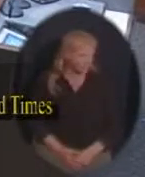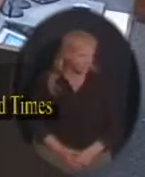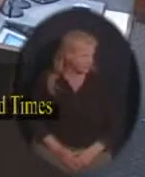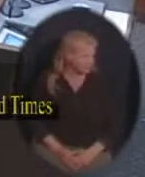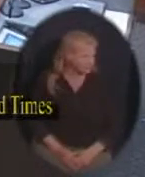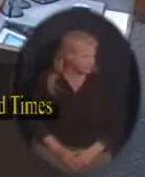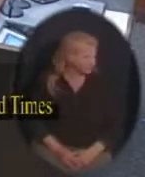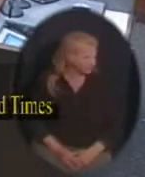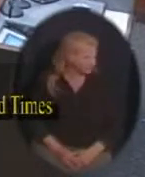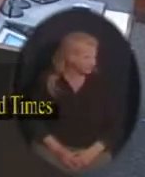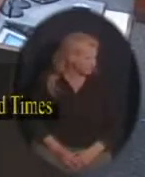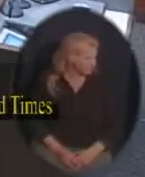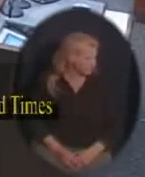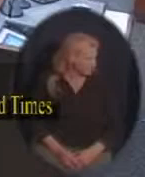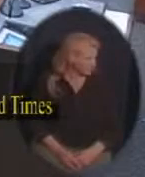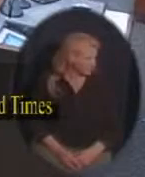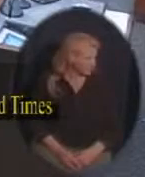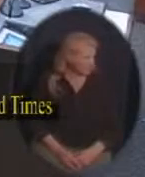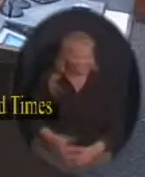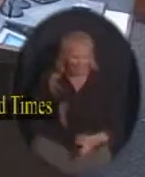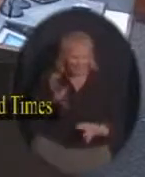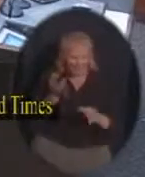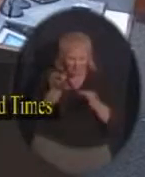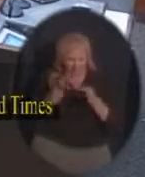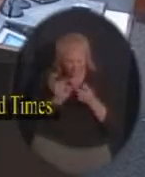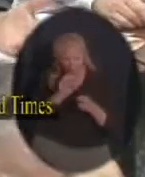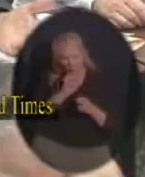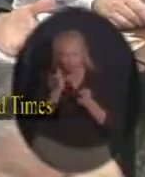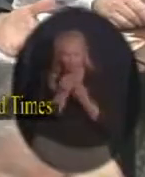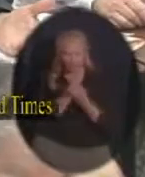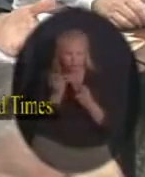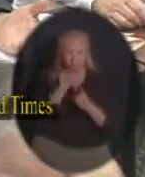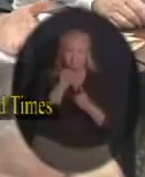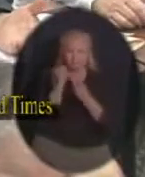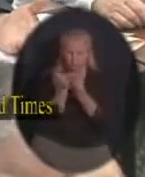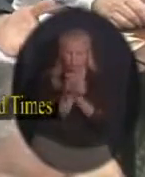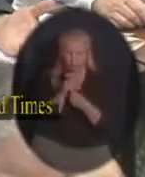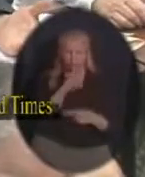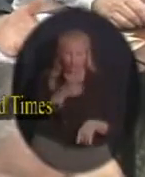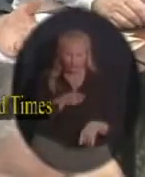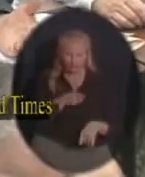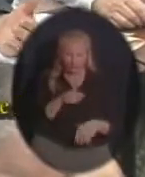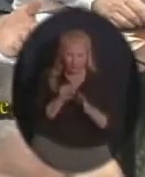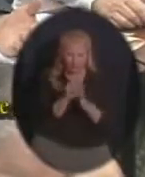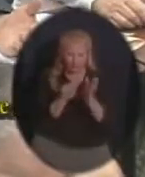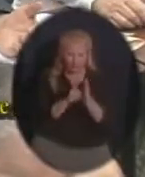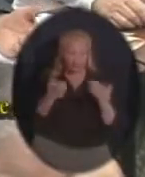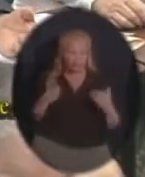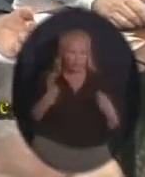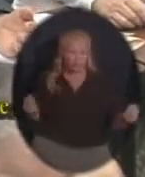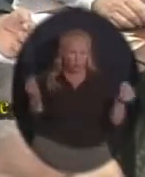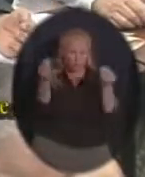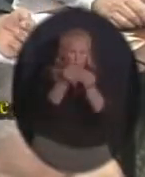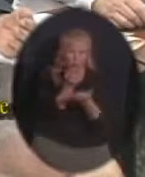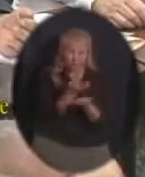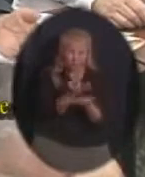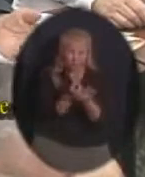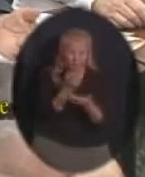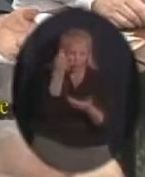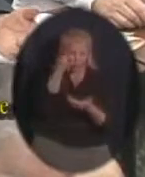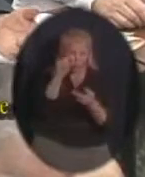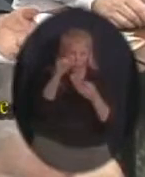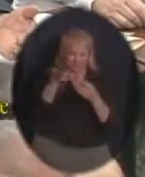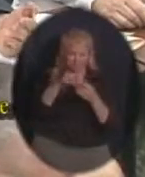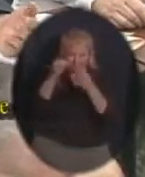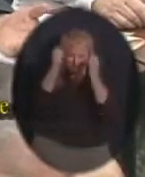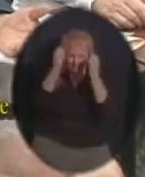It's in many ways a very simple situation. The state has more funding for special